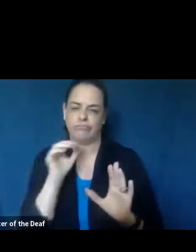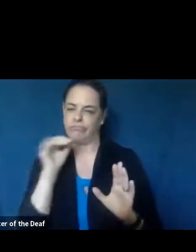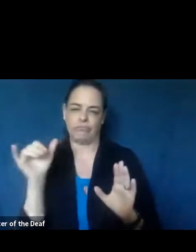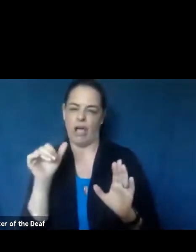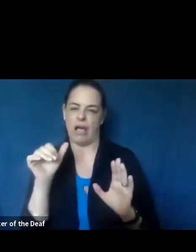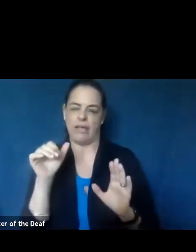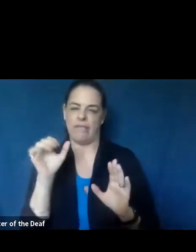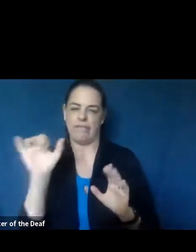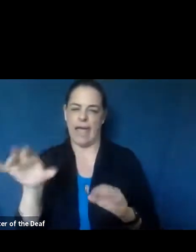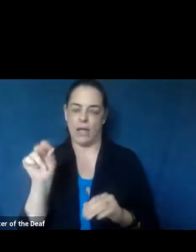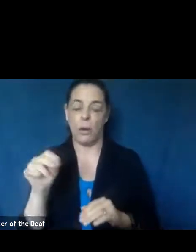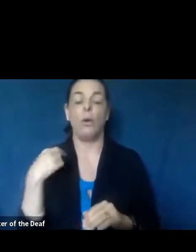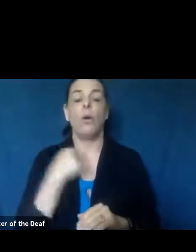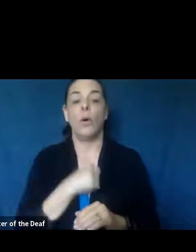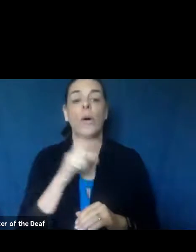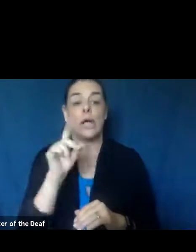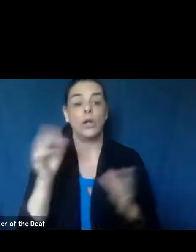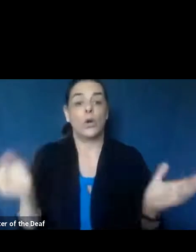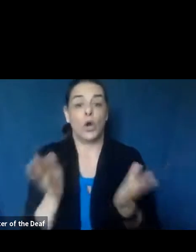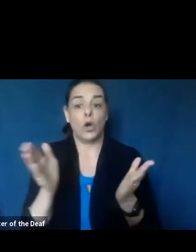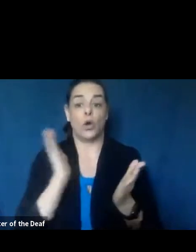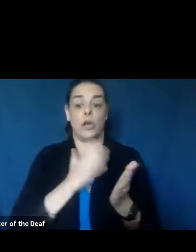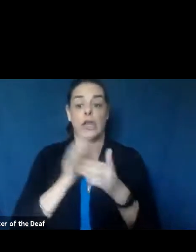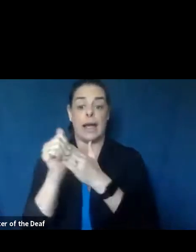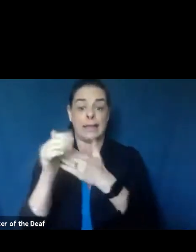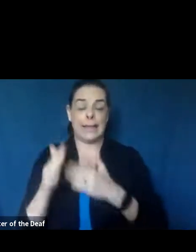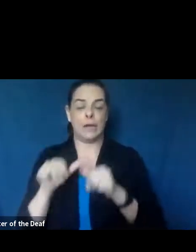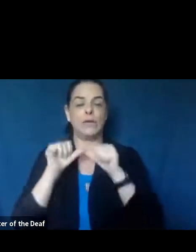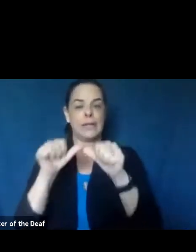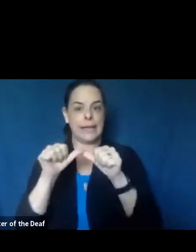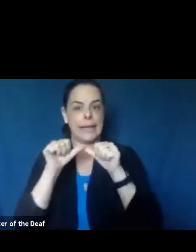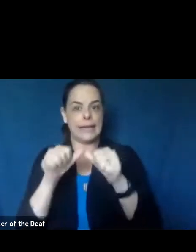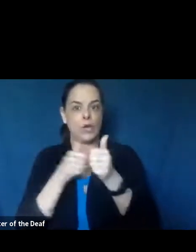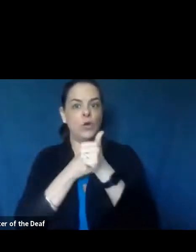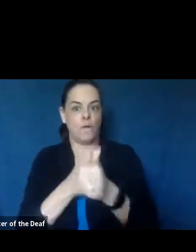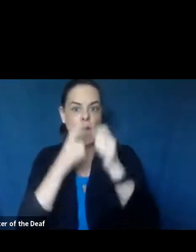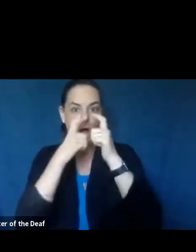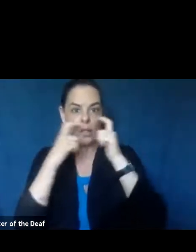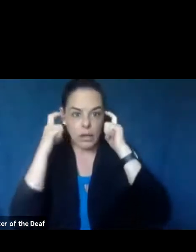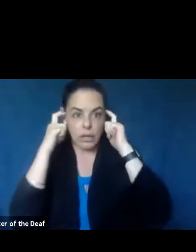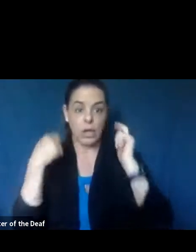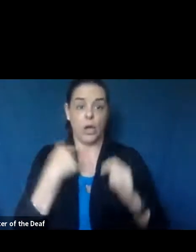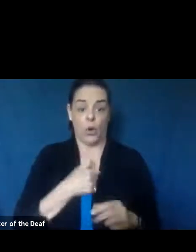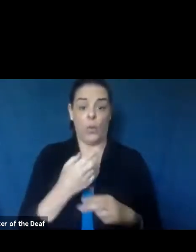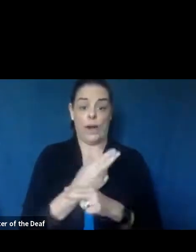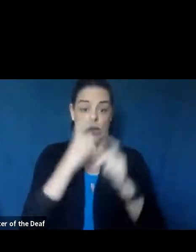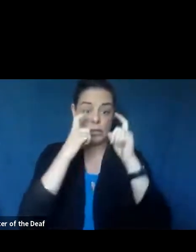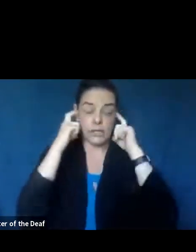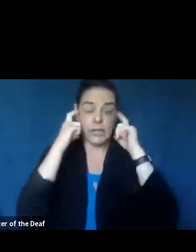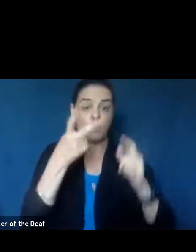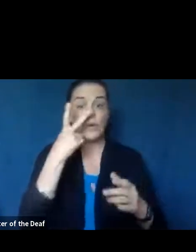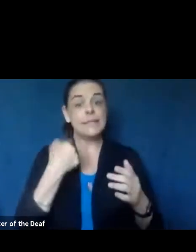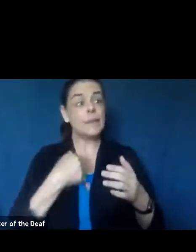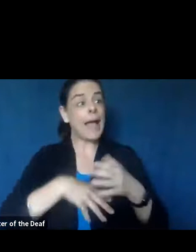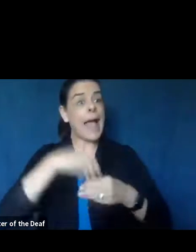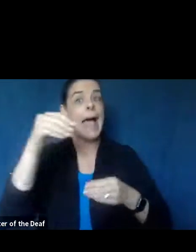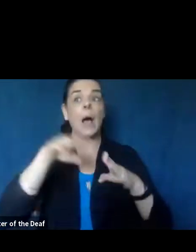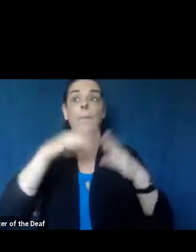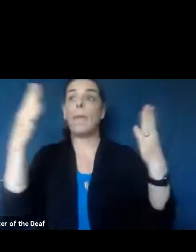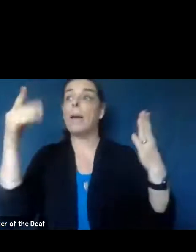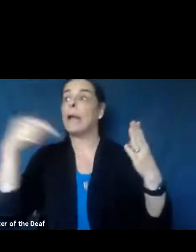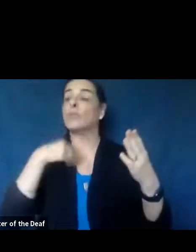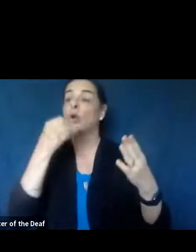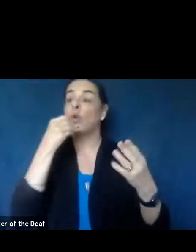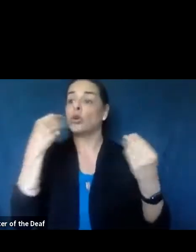Yeah, and we do encourage that our leaders continue to model that. We're doing that. If you see me out in public at the grocery store, you're going to see a mask